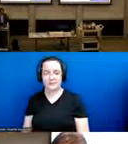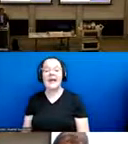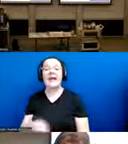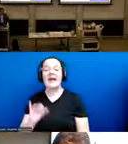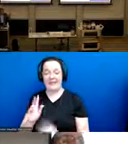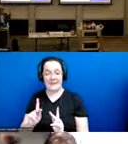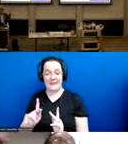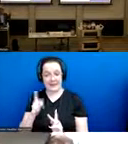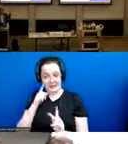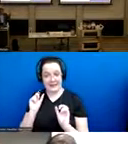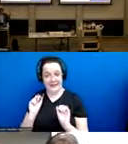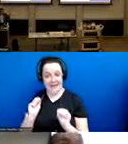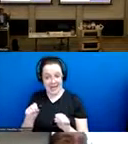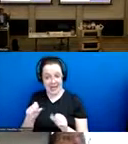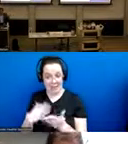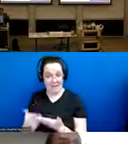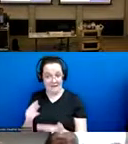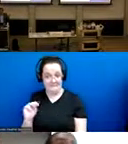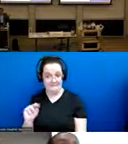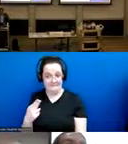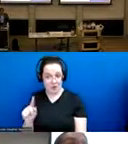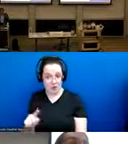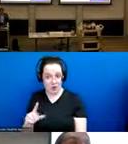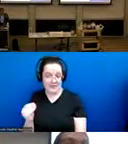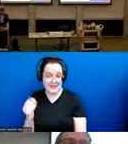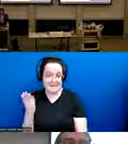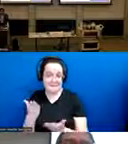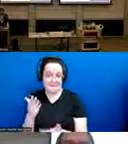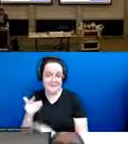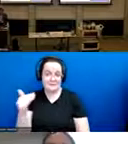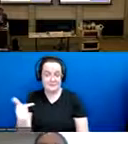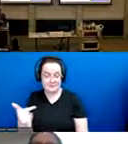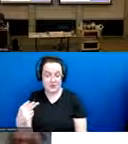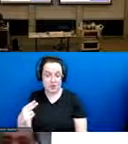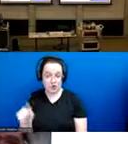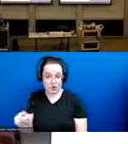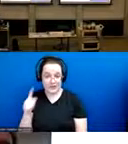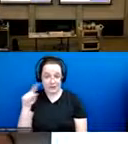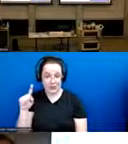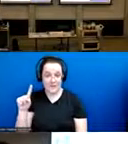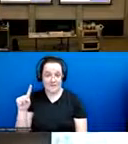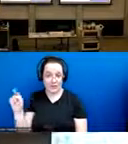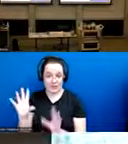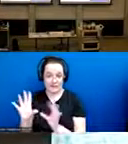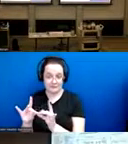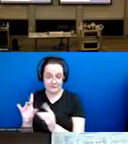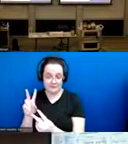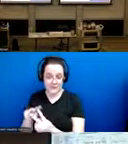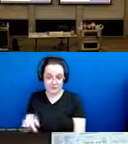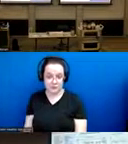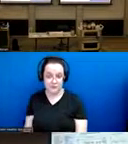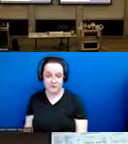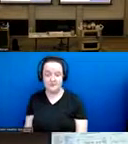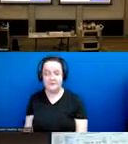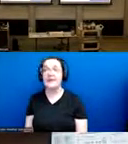to megahertz and perhaps eventually gigahertz generation of entangled photon pairs, right? And then here in the experiment that is shown